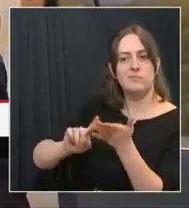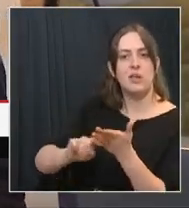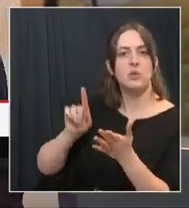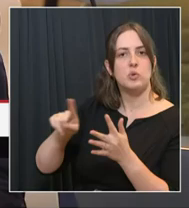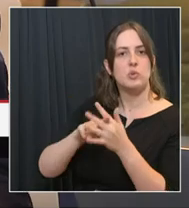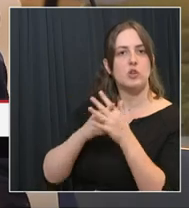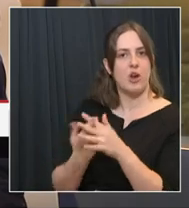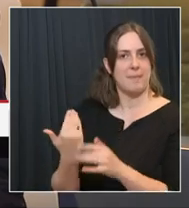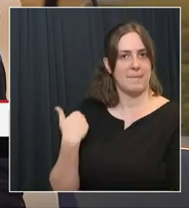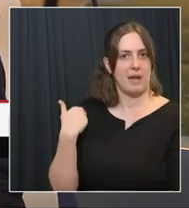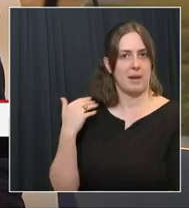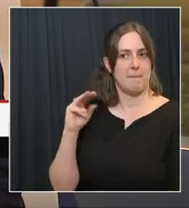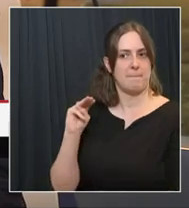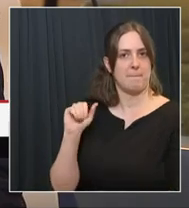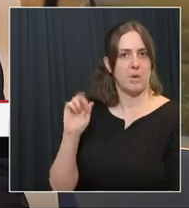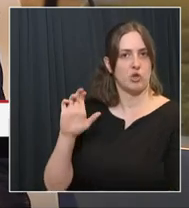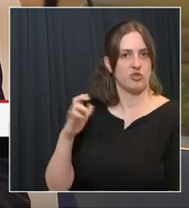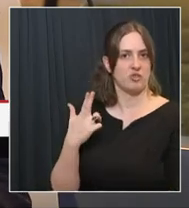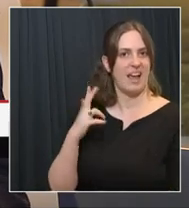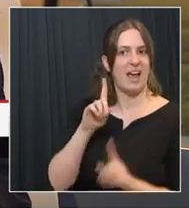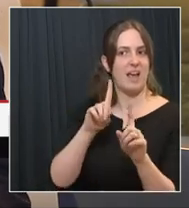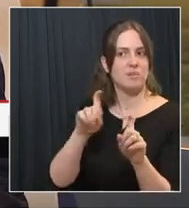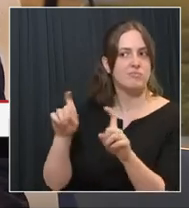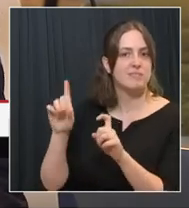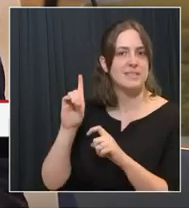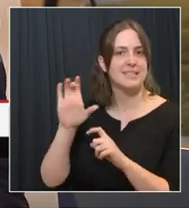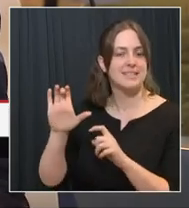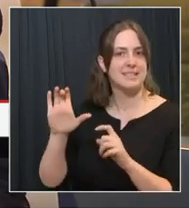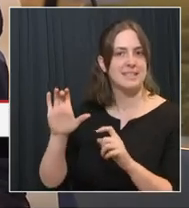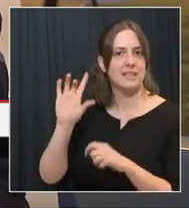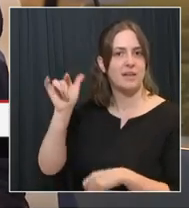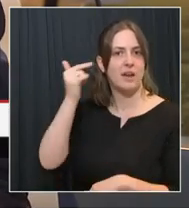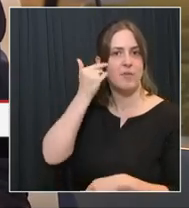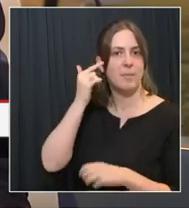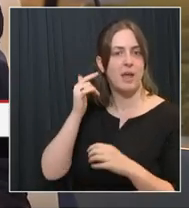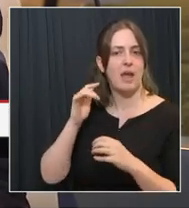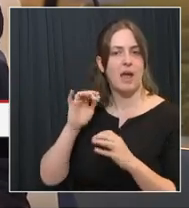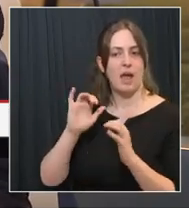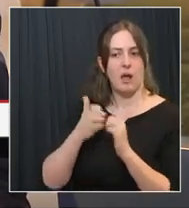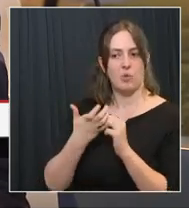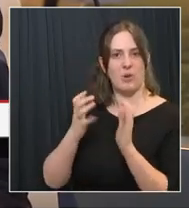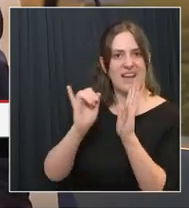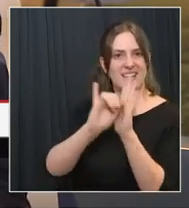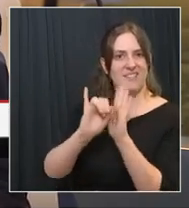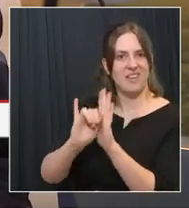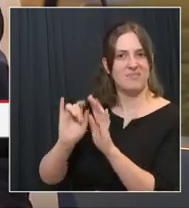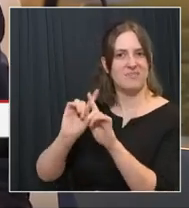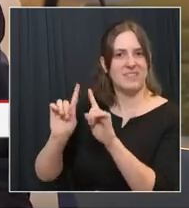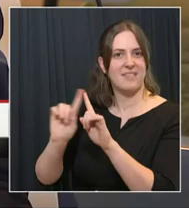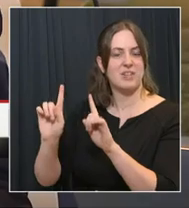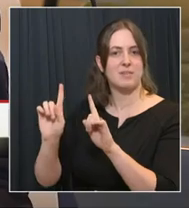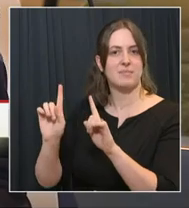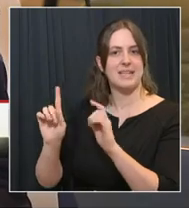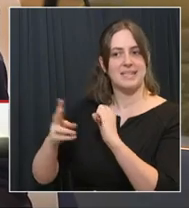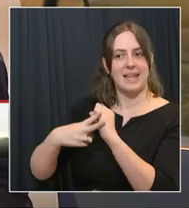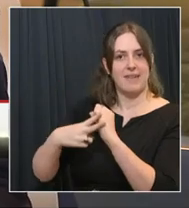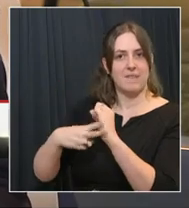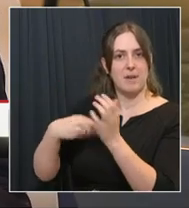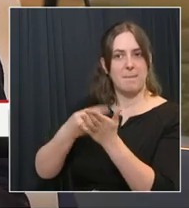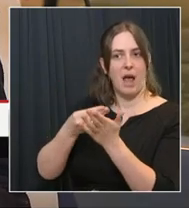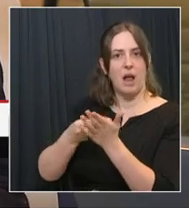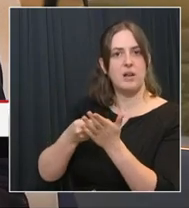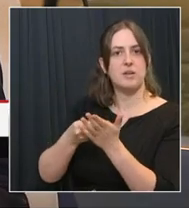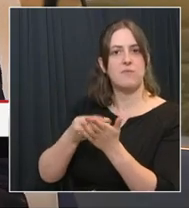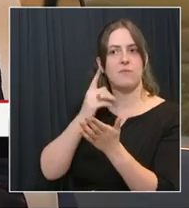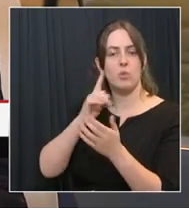asking parts of DC government to identify savings they could make in personnel program and travel and